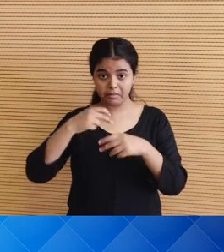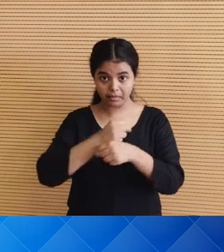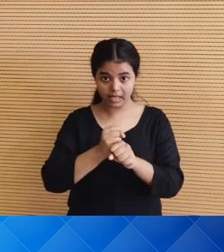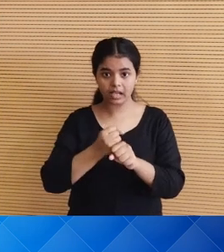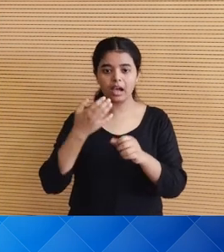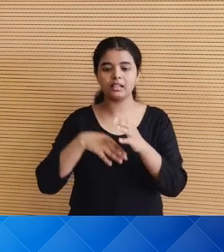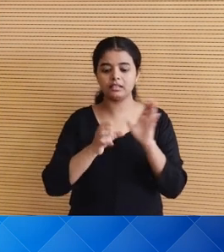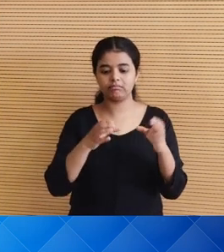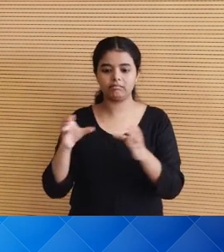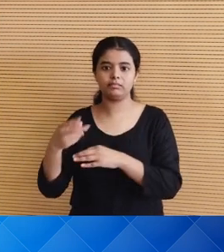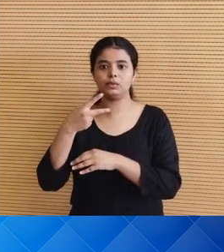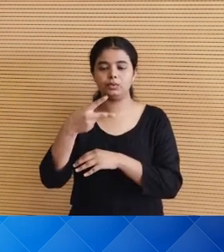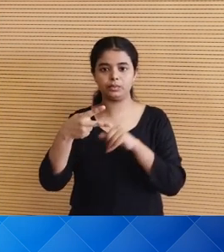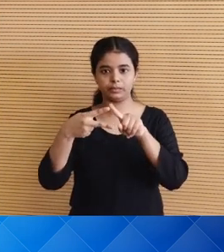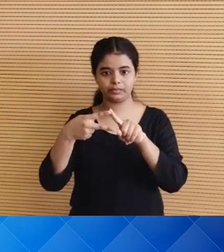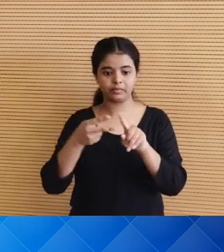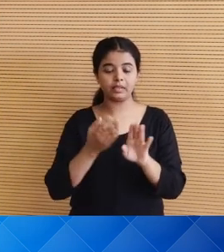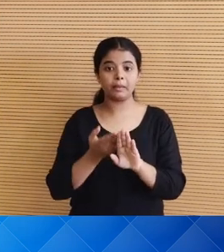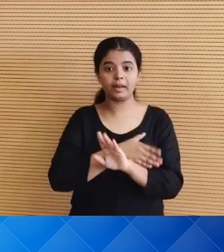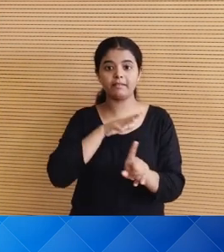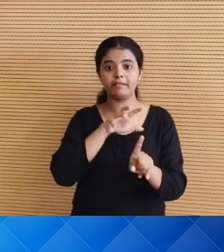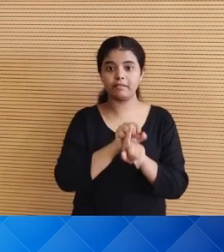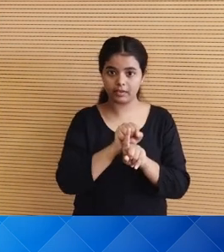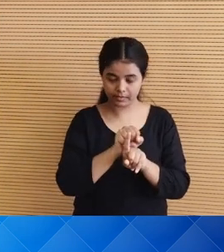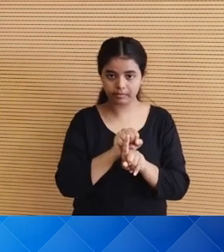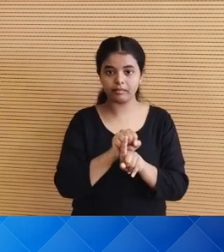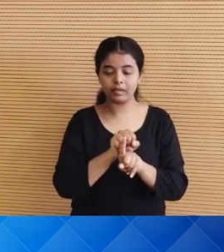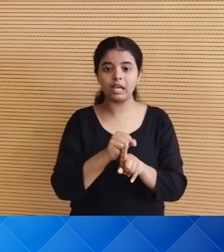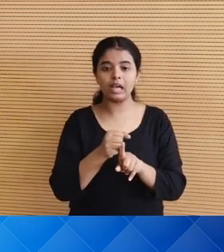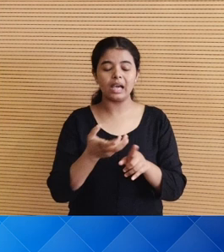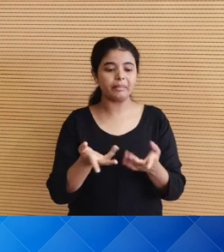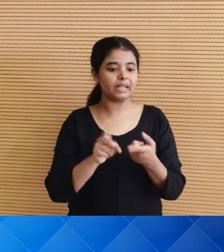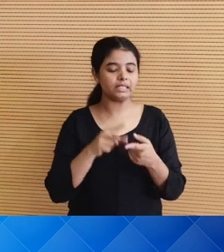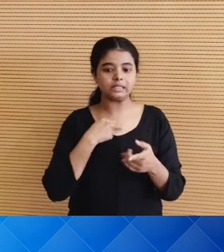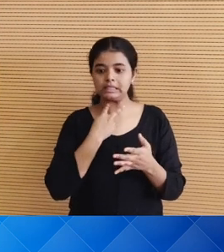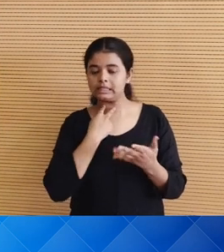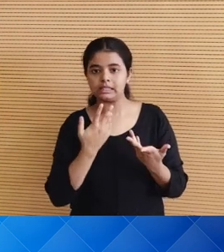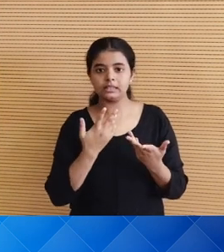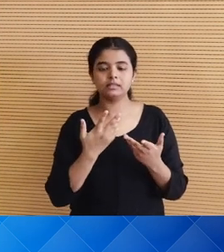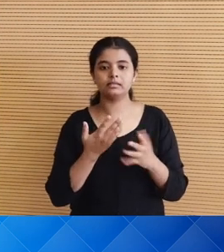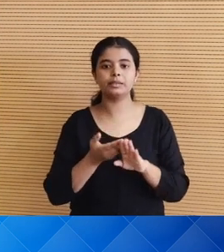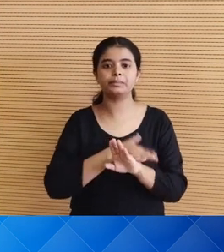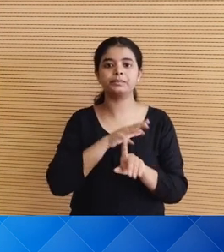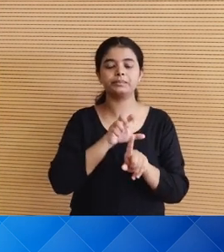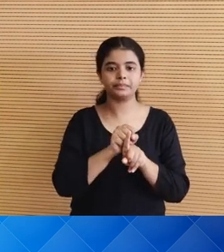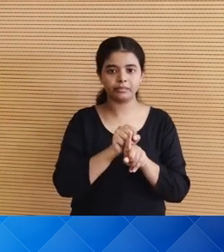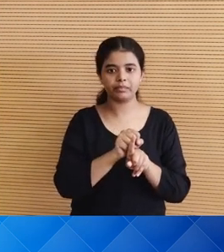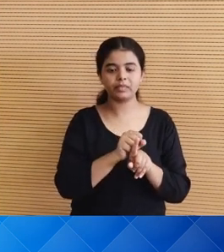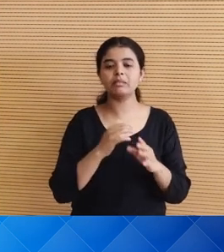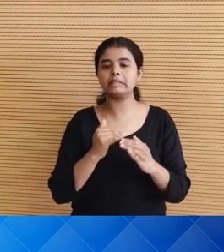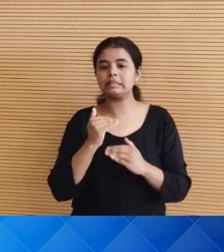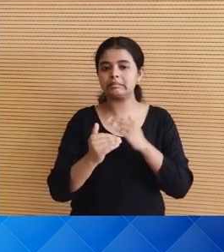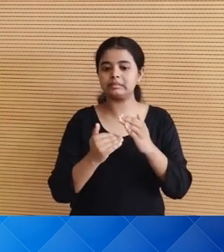The first is early identification of children at risk. for the developmental delay